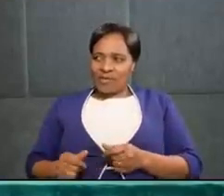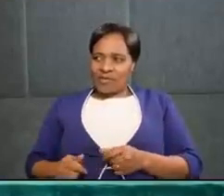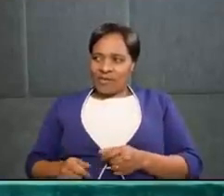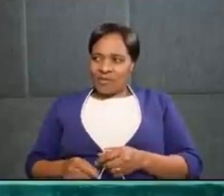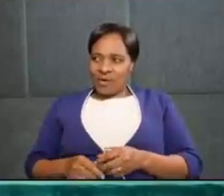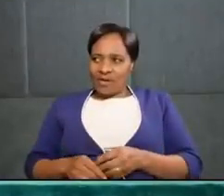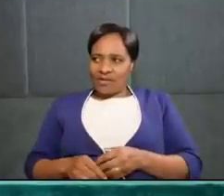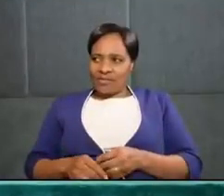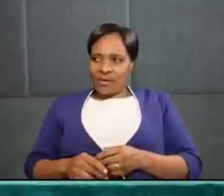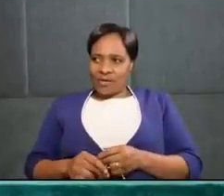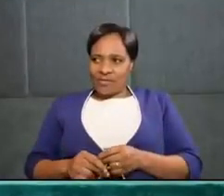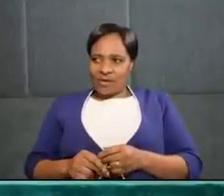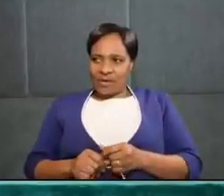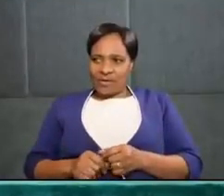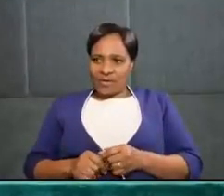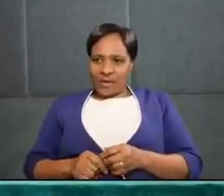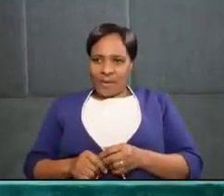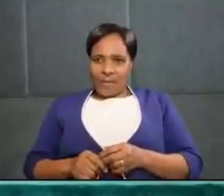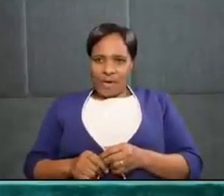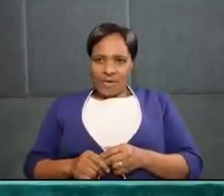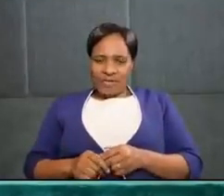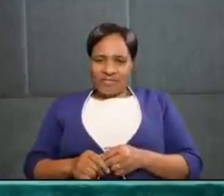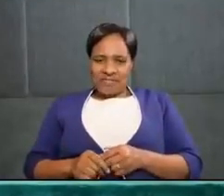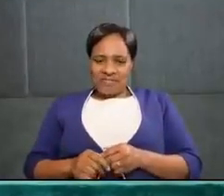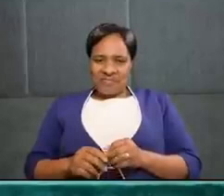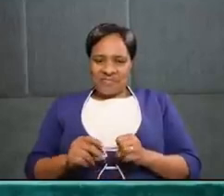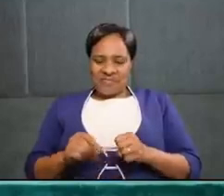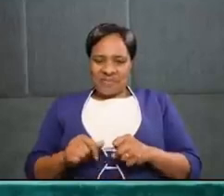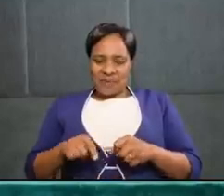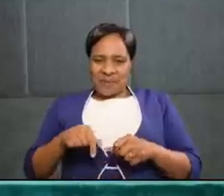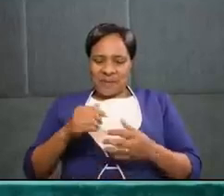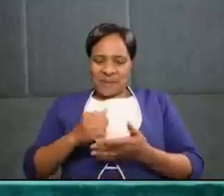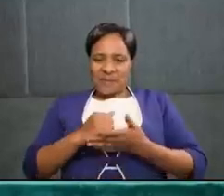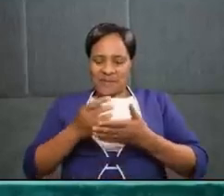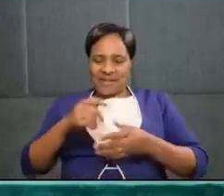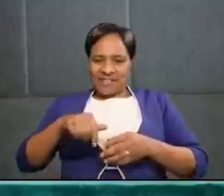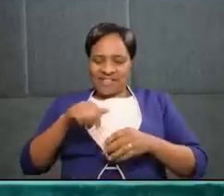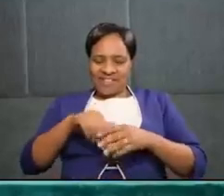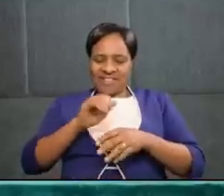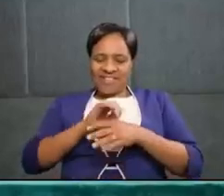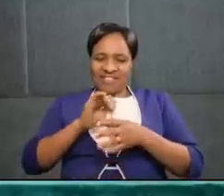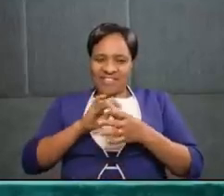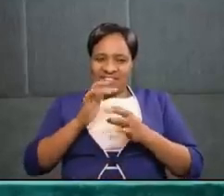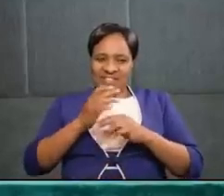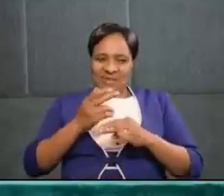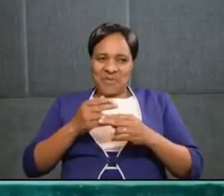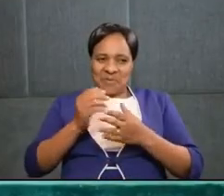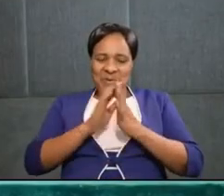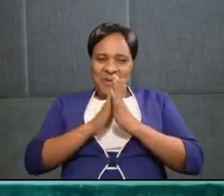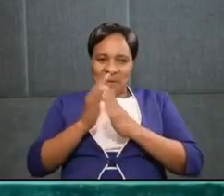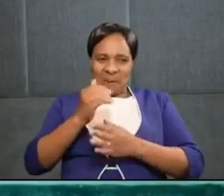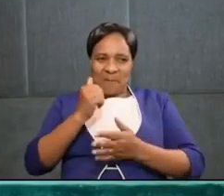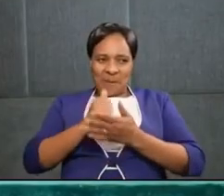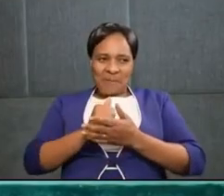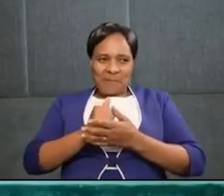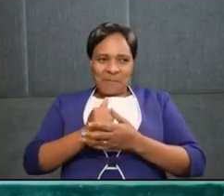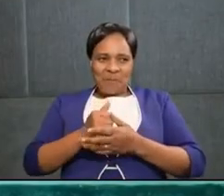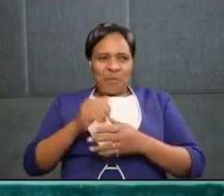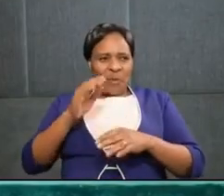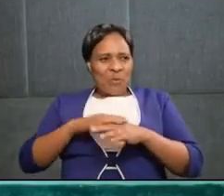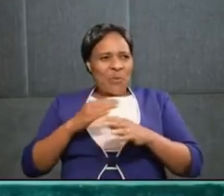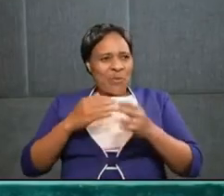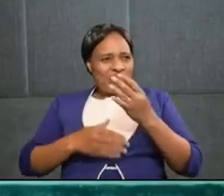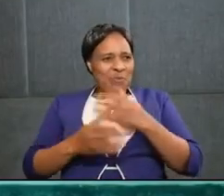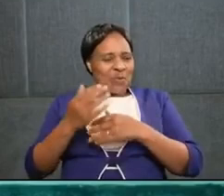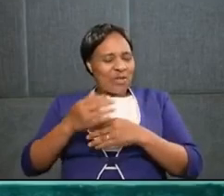Help us to listen to your word and bless us in Jesus' name. Amen. Amen. Good